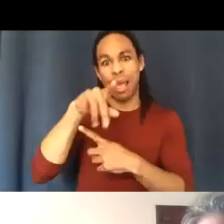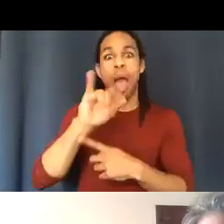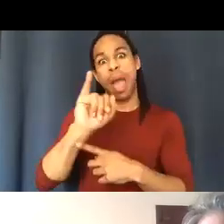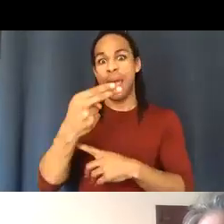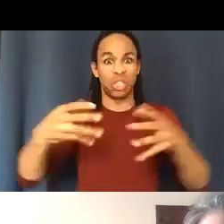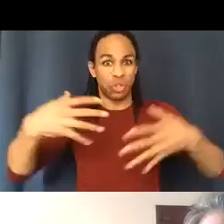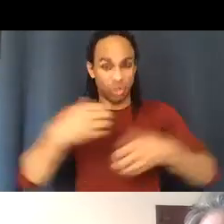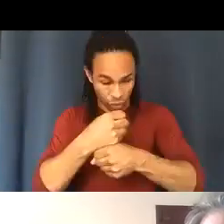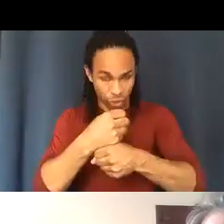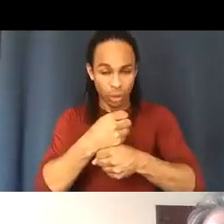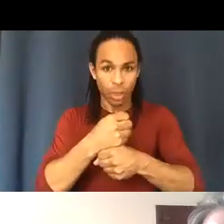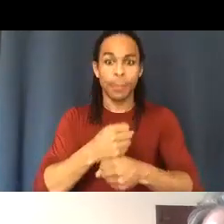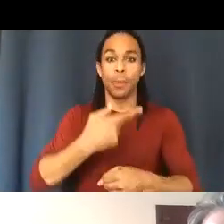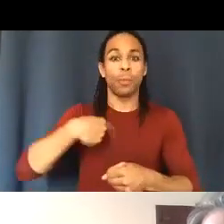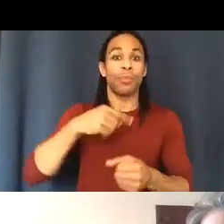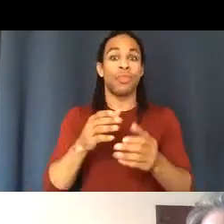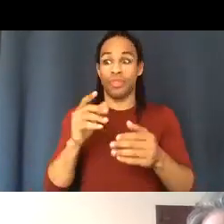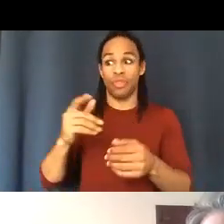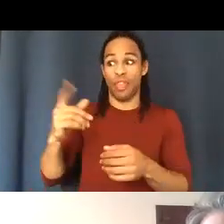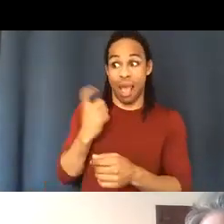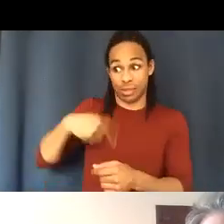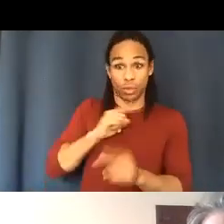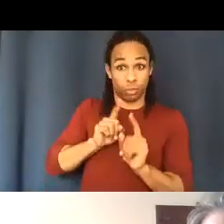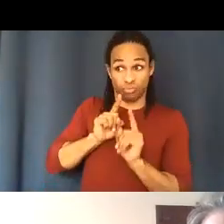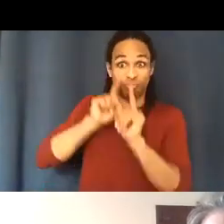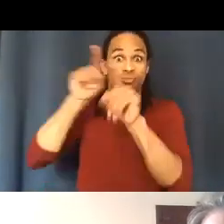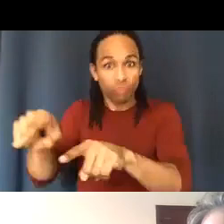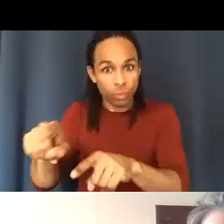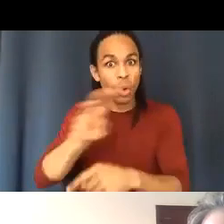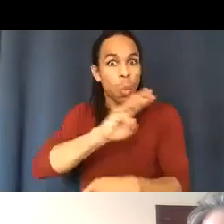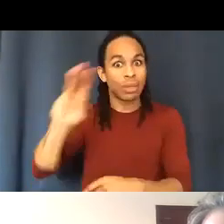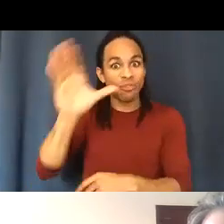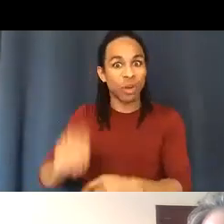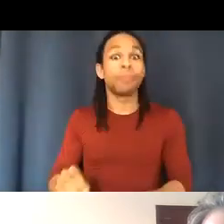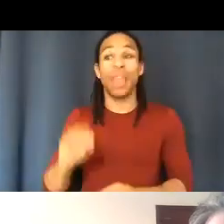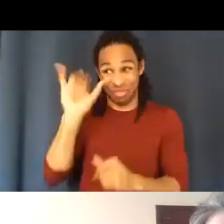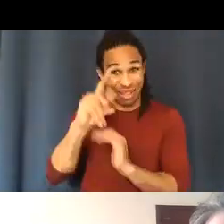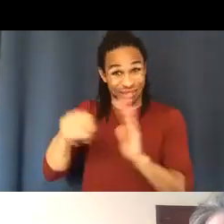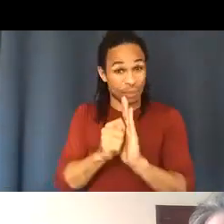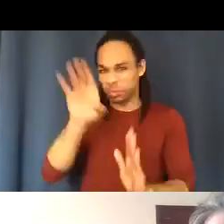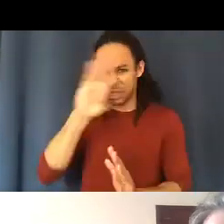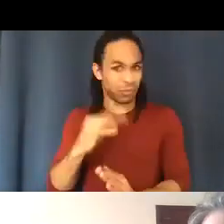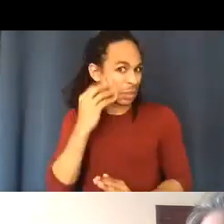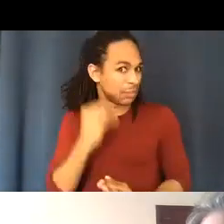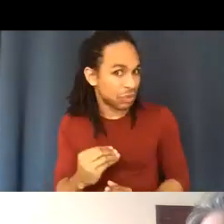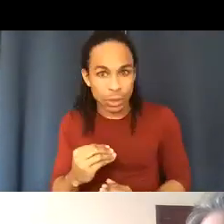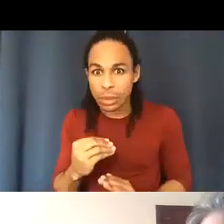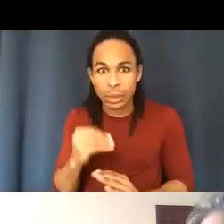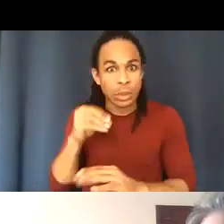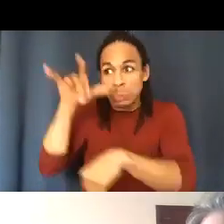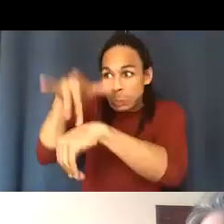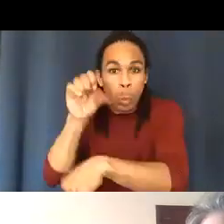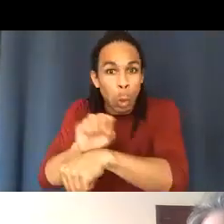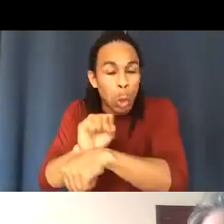which is short for Partners in Health, had never been working in West Africa at that point. And we decided as